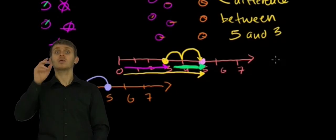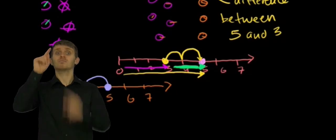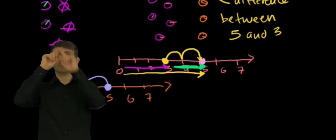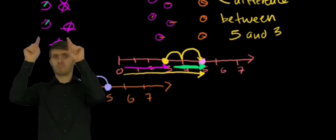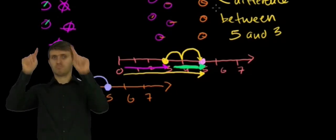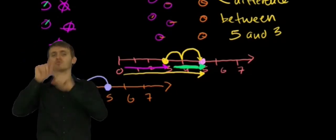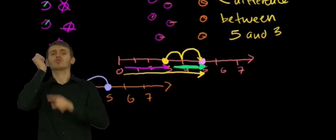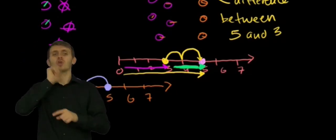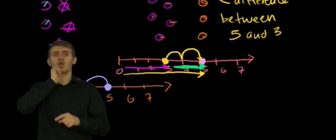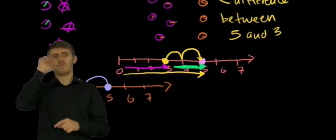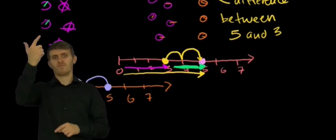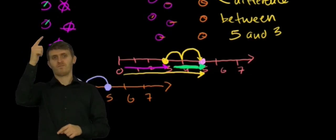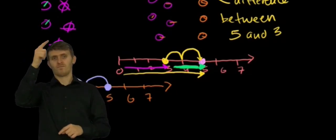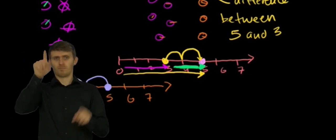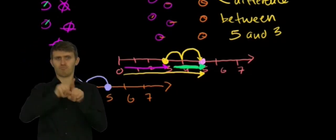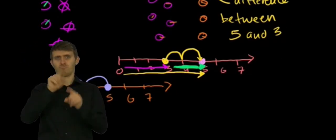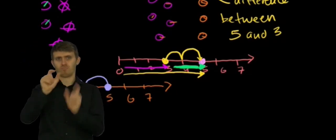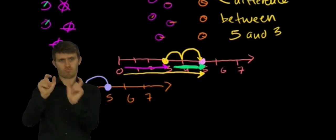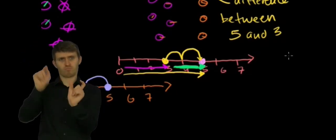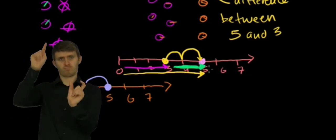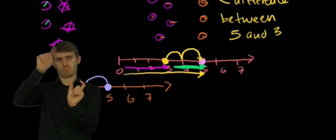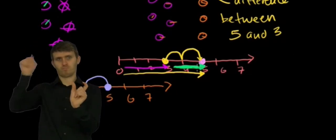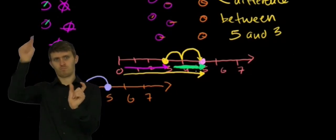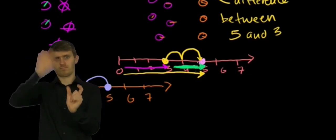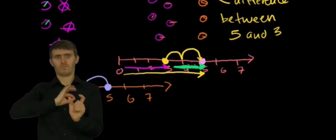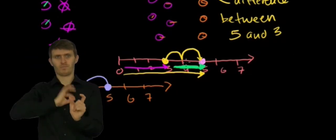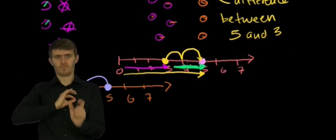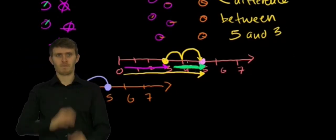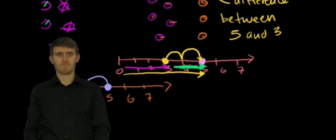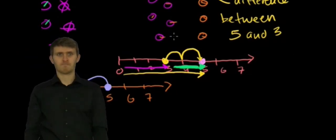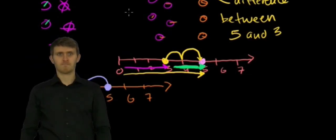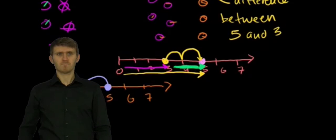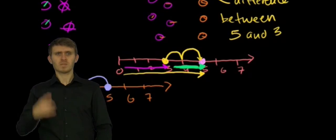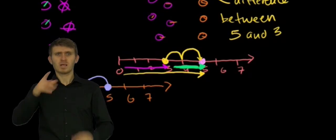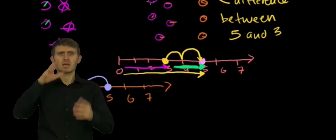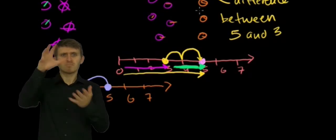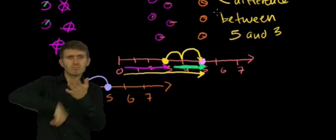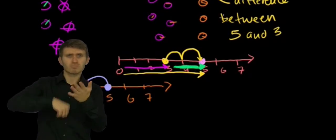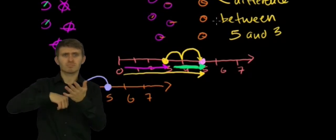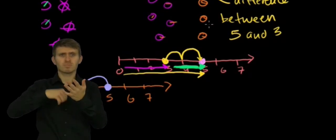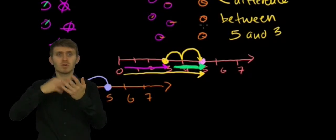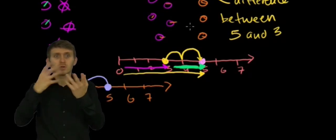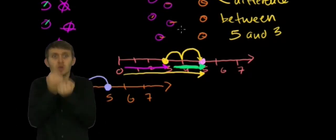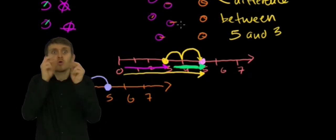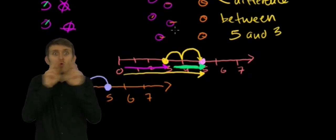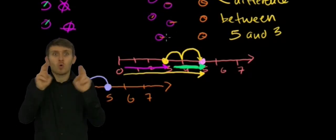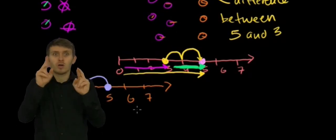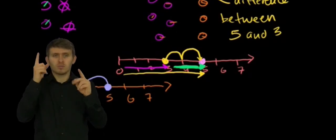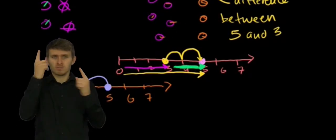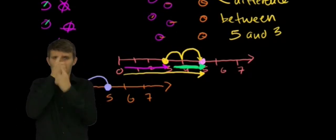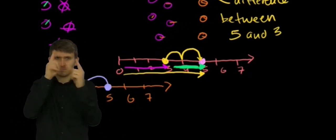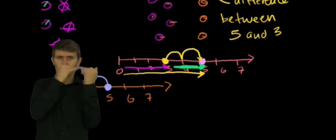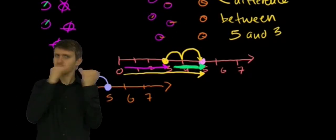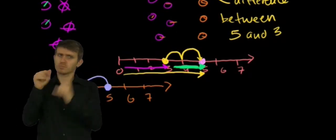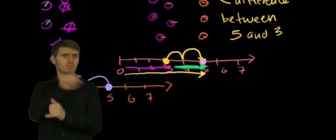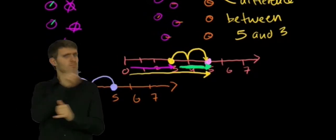is 2. Let me draw that in another box. So that's 2 right here. And I want to make this difference between subtraction and difference, I want to make it at least